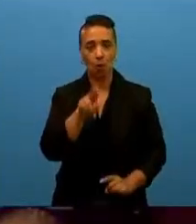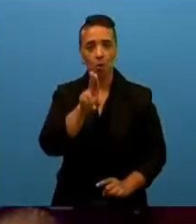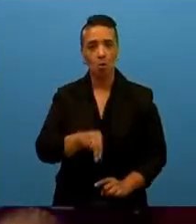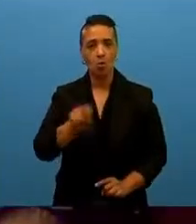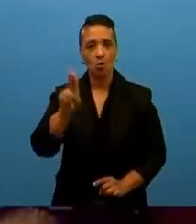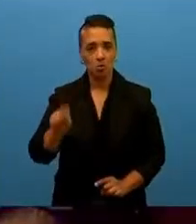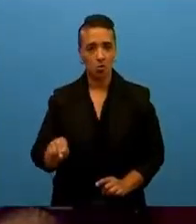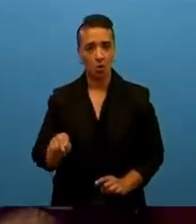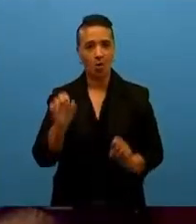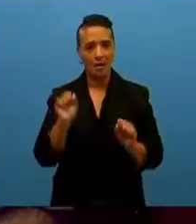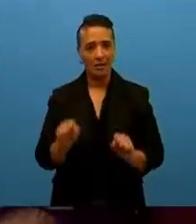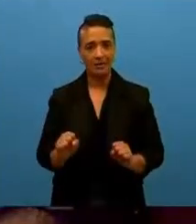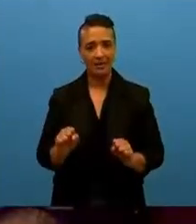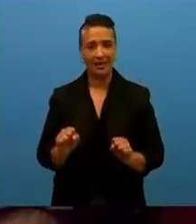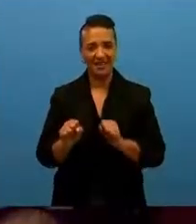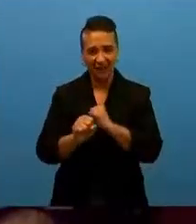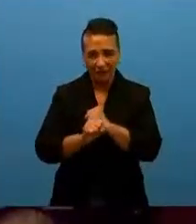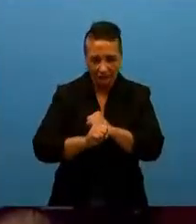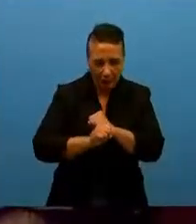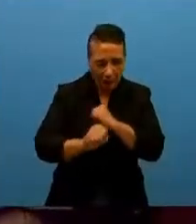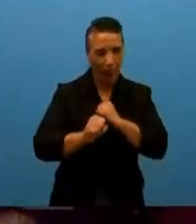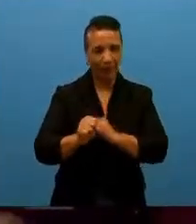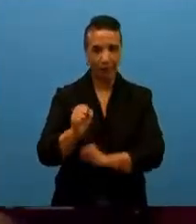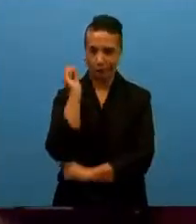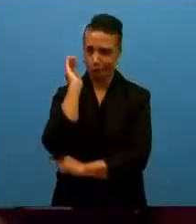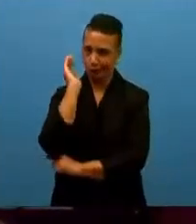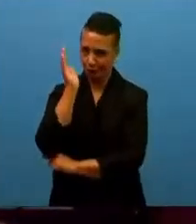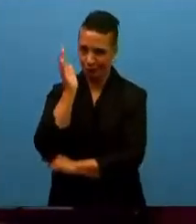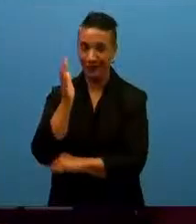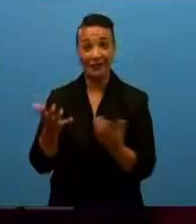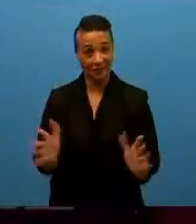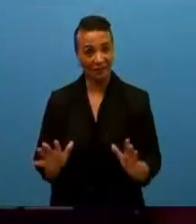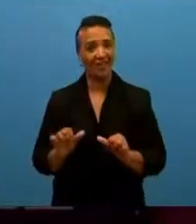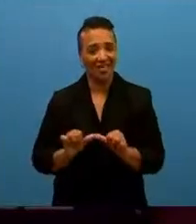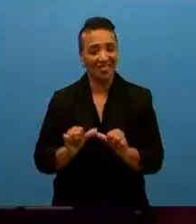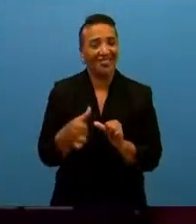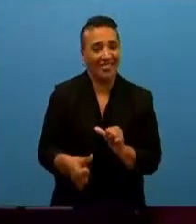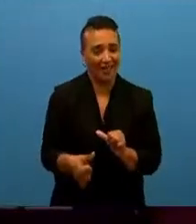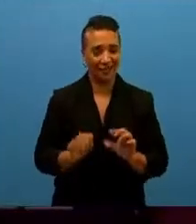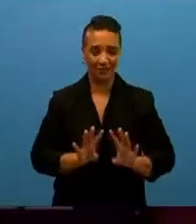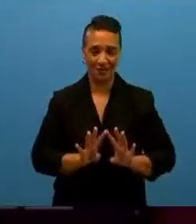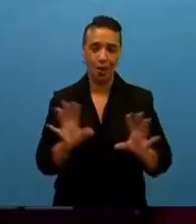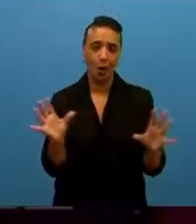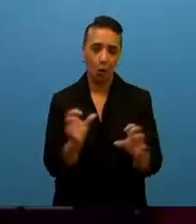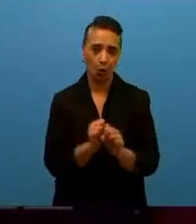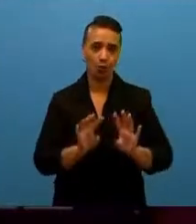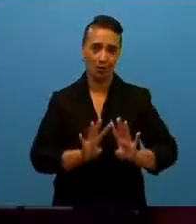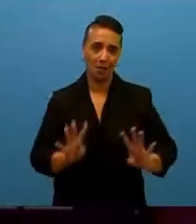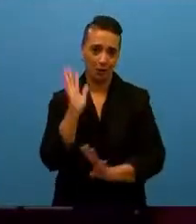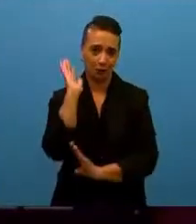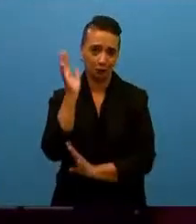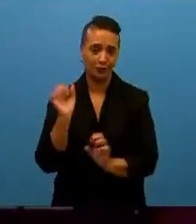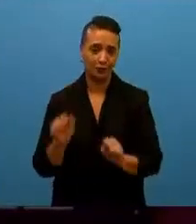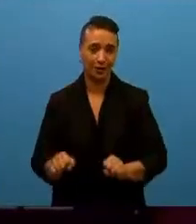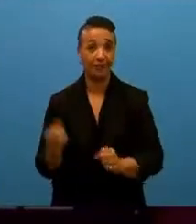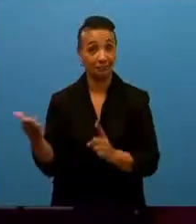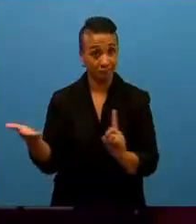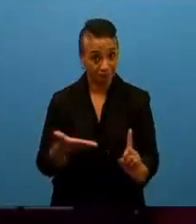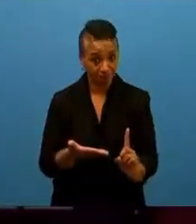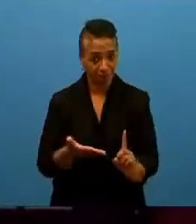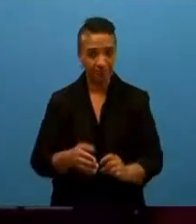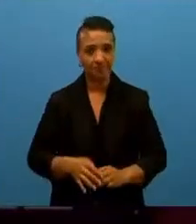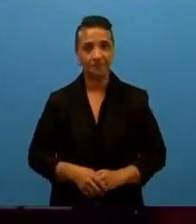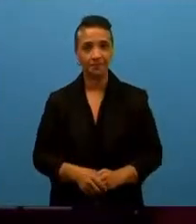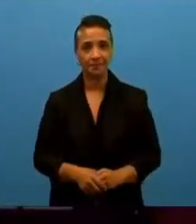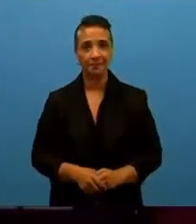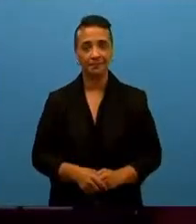for a hasty intervention, and then we'll move on to the closing remarks of the panelists. You have the floor.